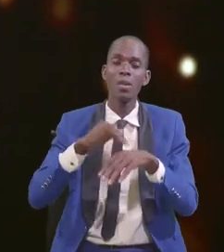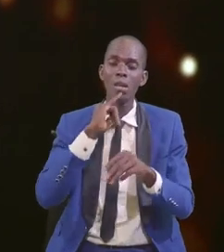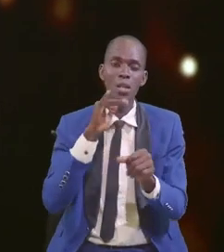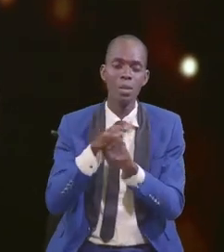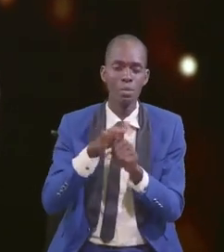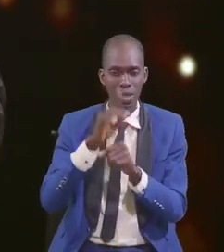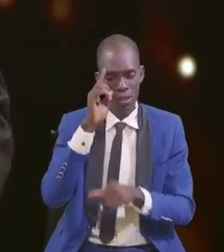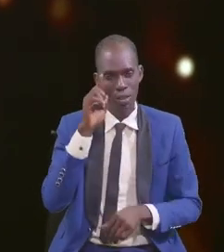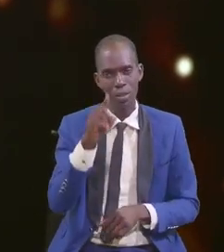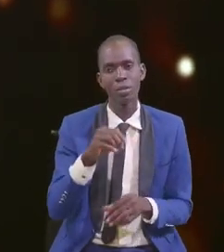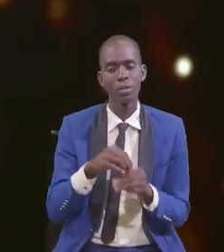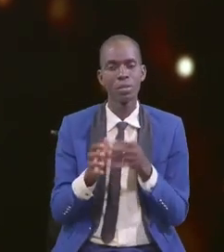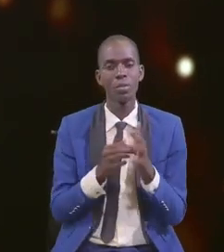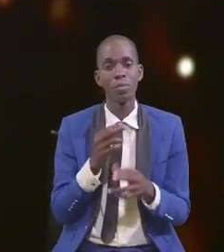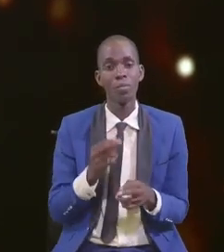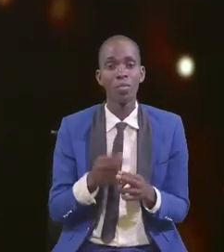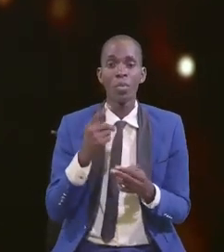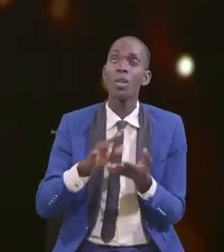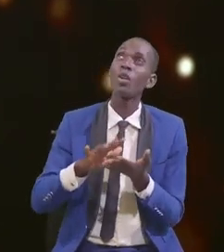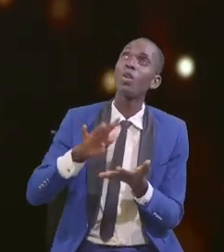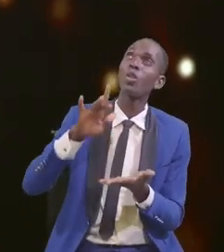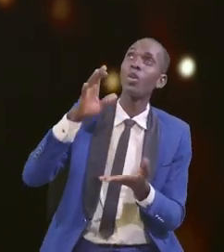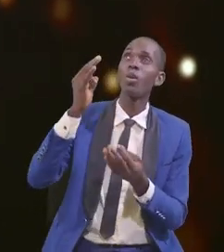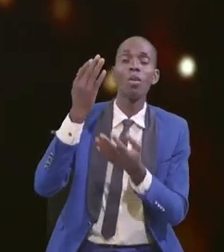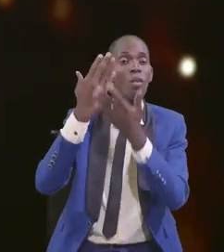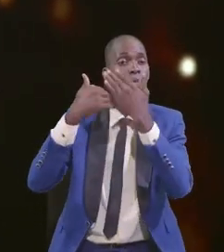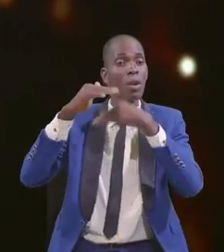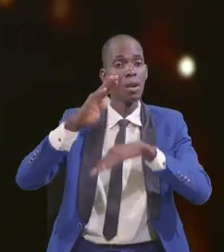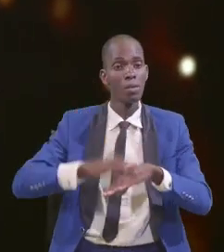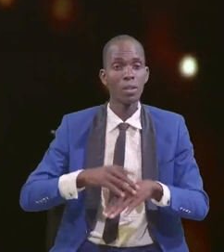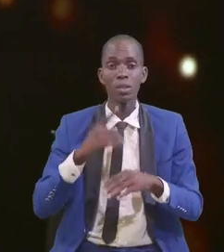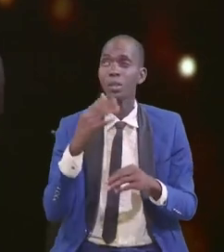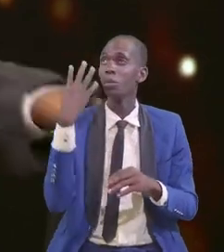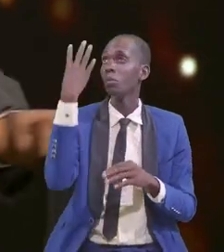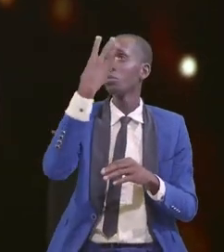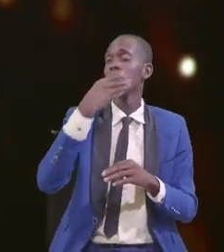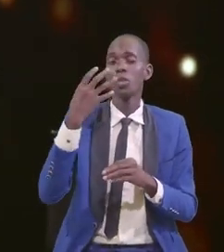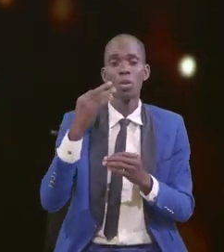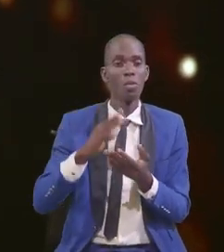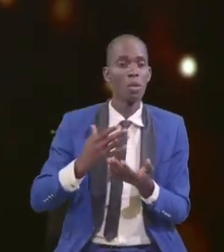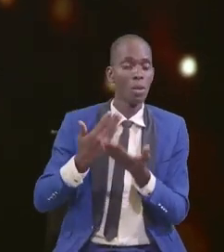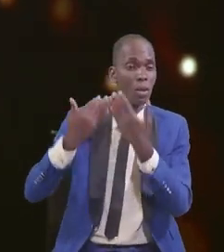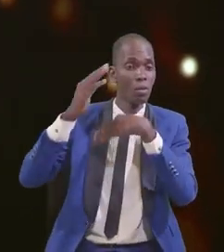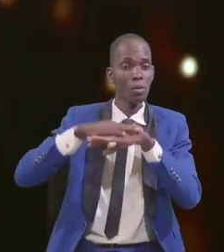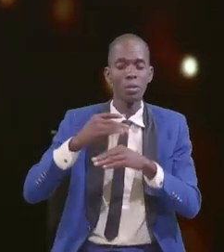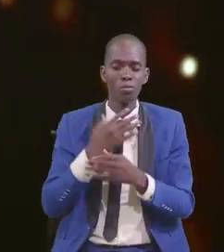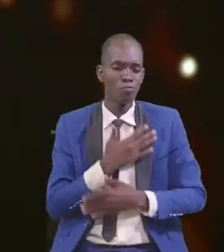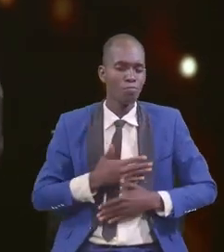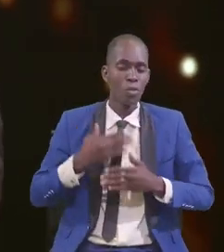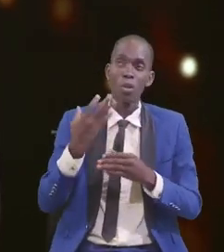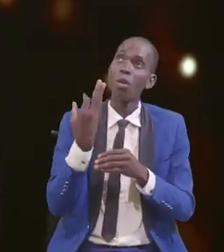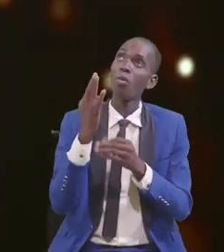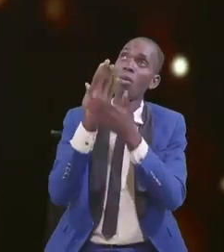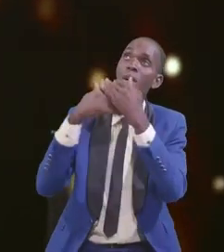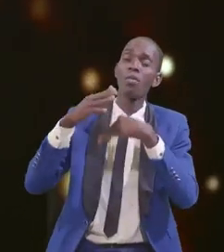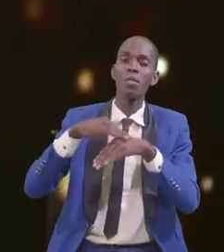you. The glory of heaven, the beauty of heaven, the enjoyment of heaven, that's enough.